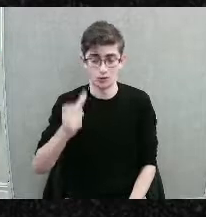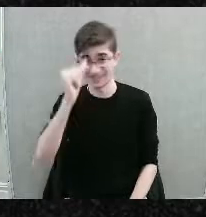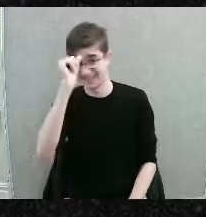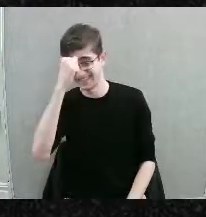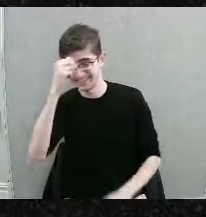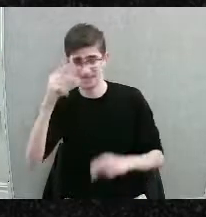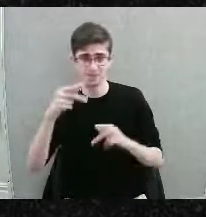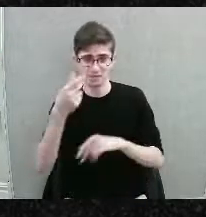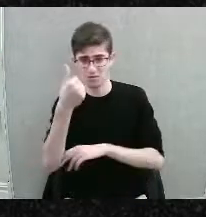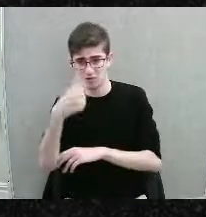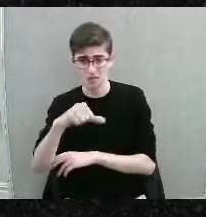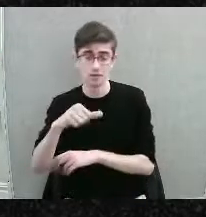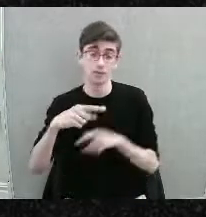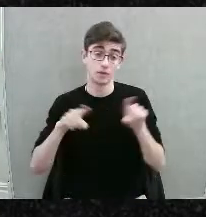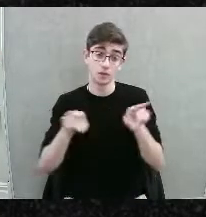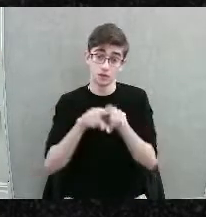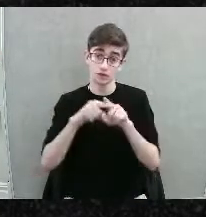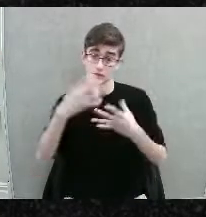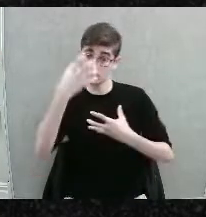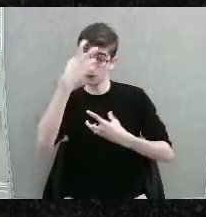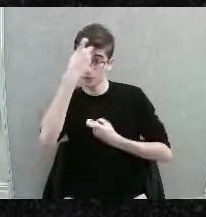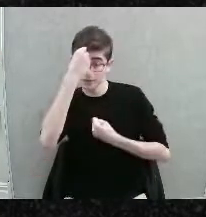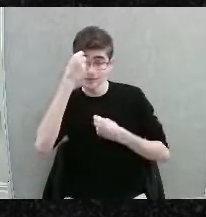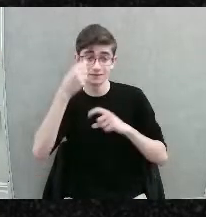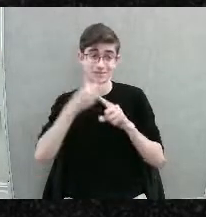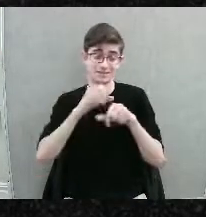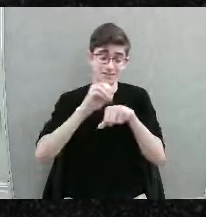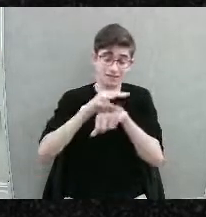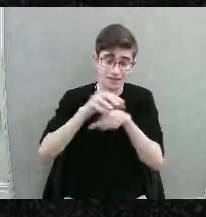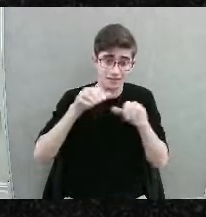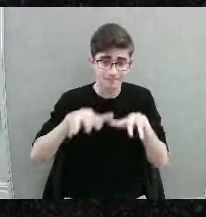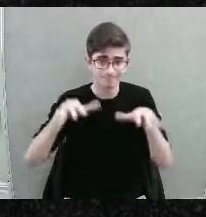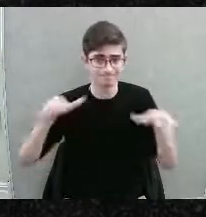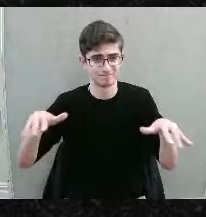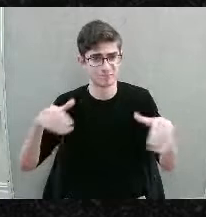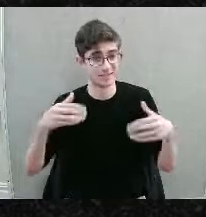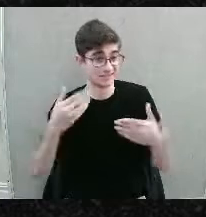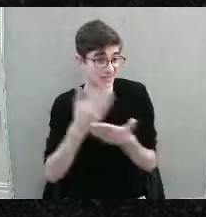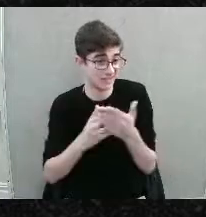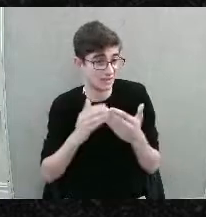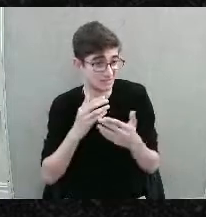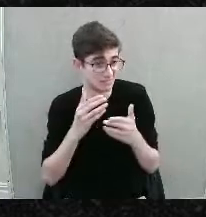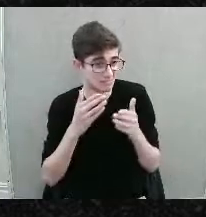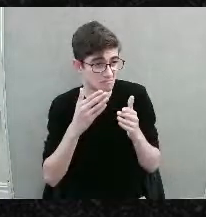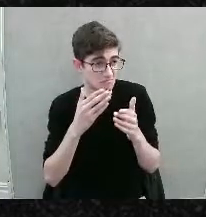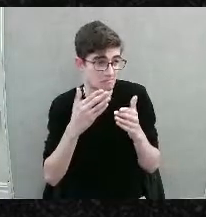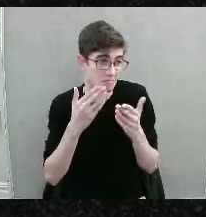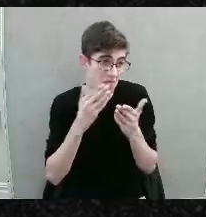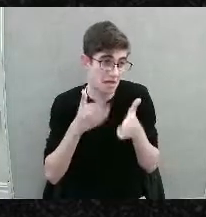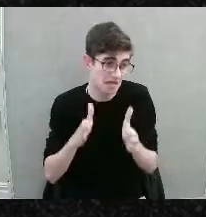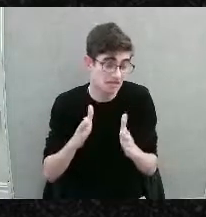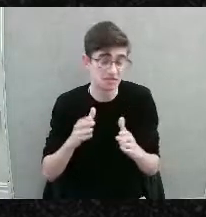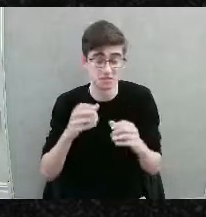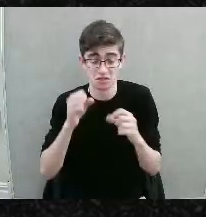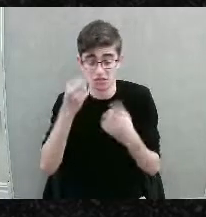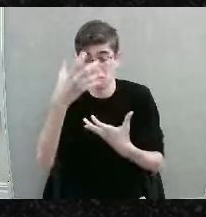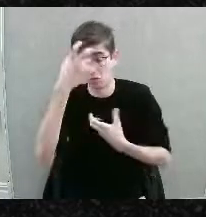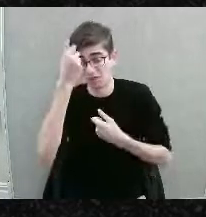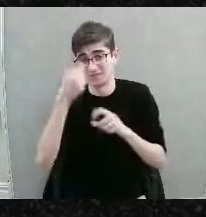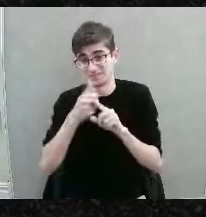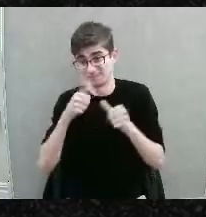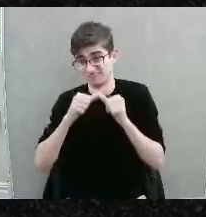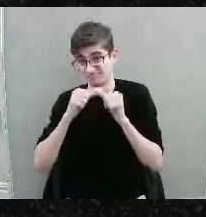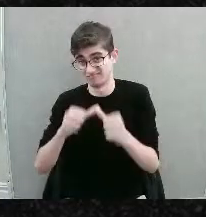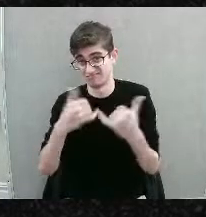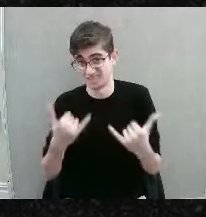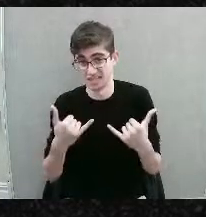of colonialism, and in some cases, coloniality itself continues. So that's something that we will also be talking about tonight. We